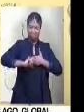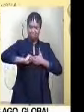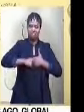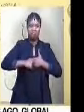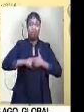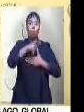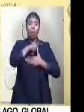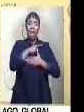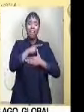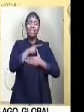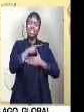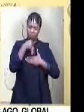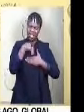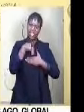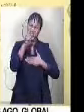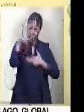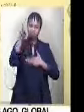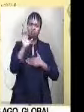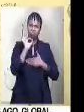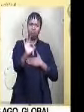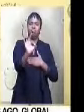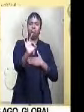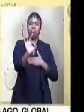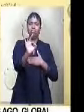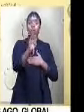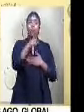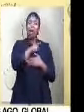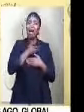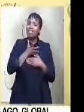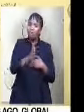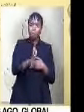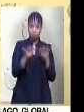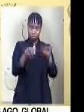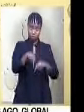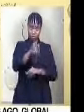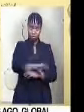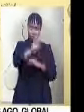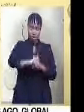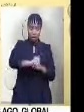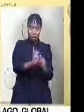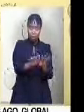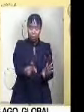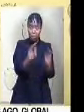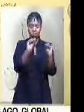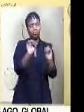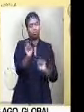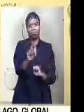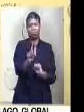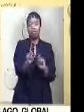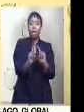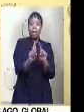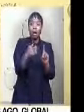was correct and it was timely. While it is too early to make a